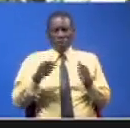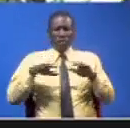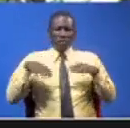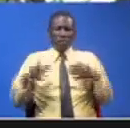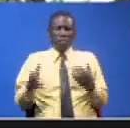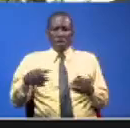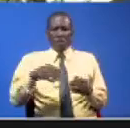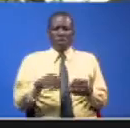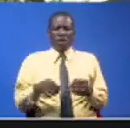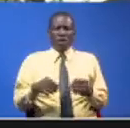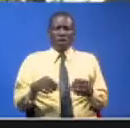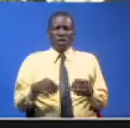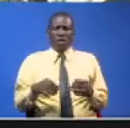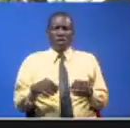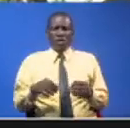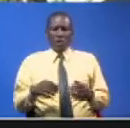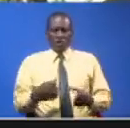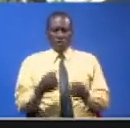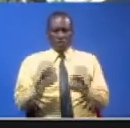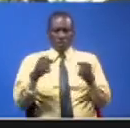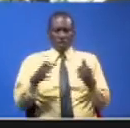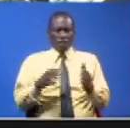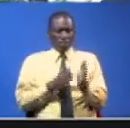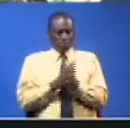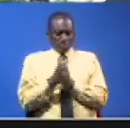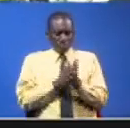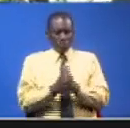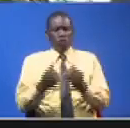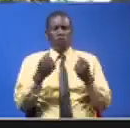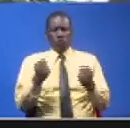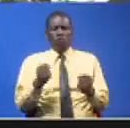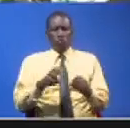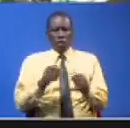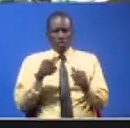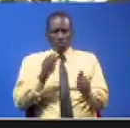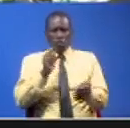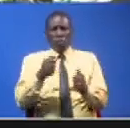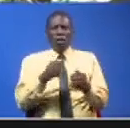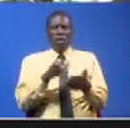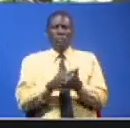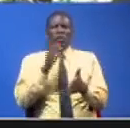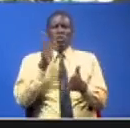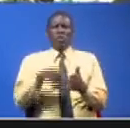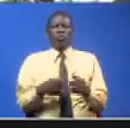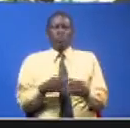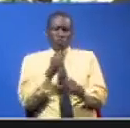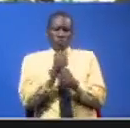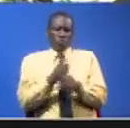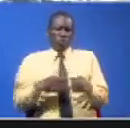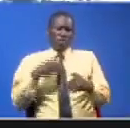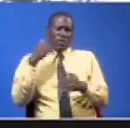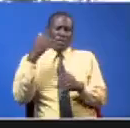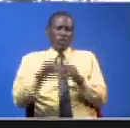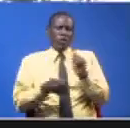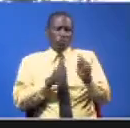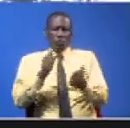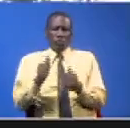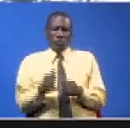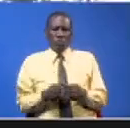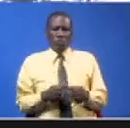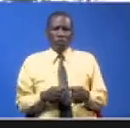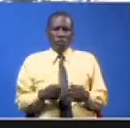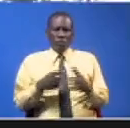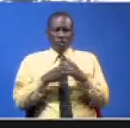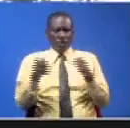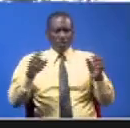error rate, where our error rate was high in this game. And that is what we need to go and remedy next coming game. Tumeanza on a